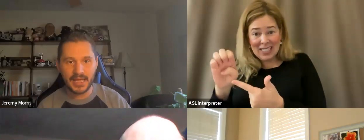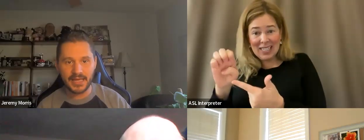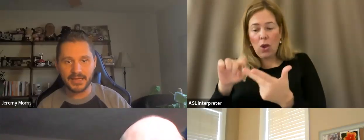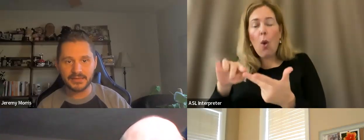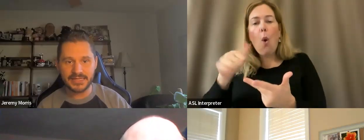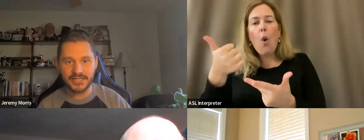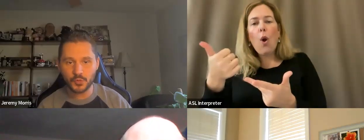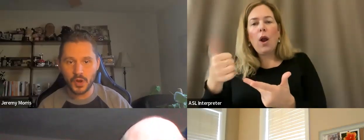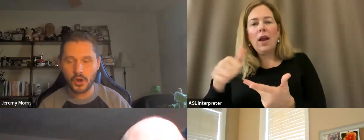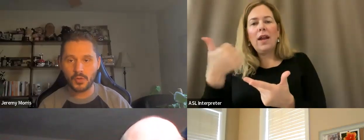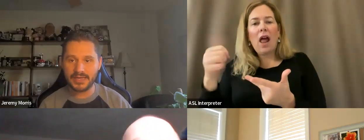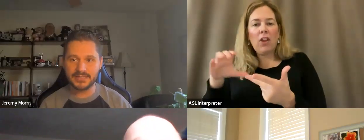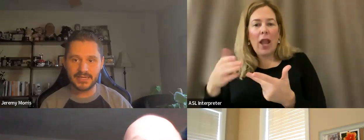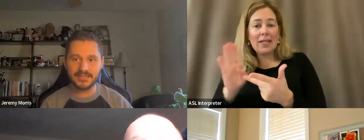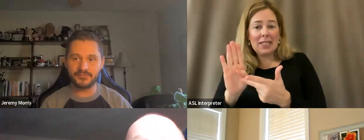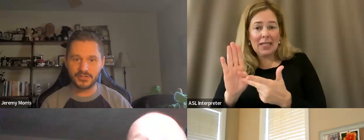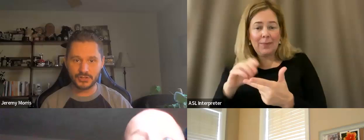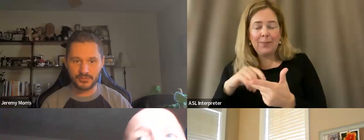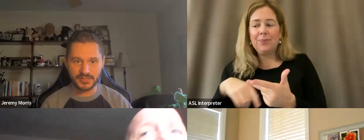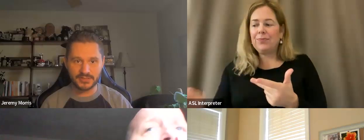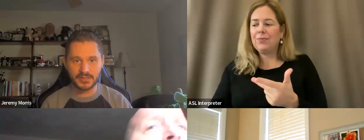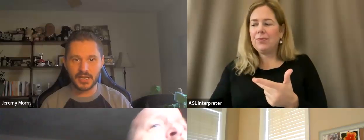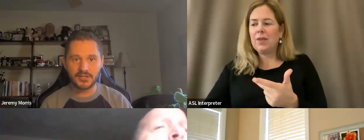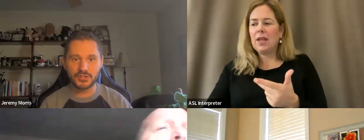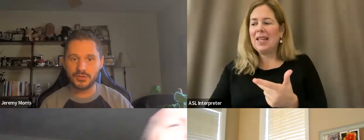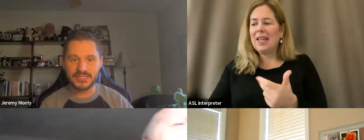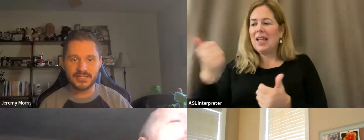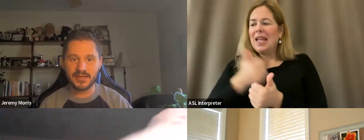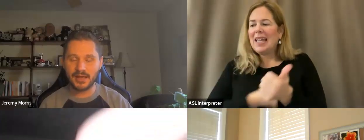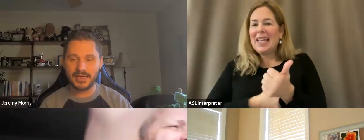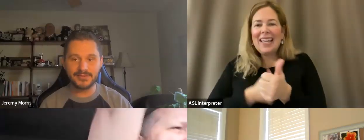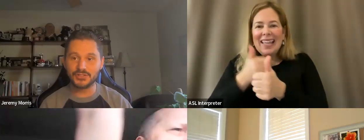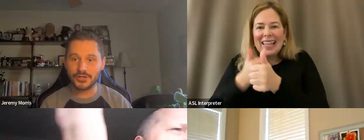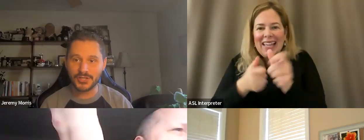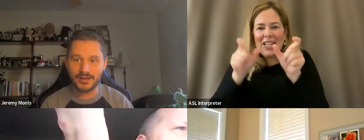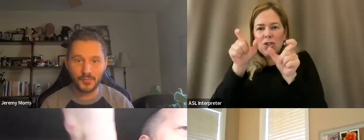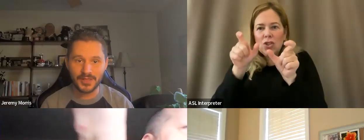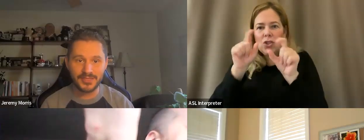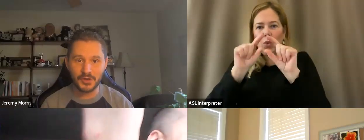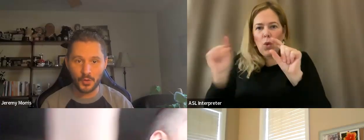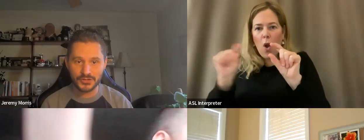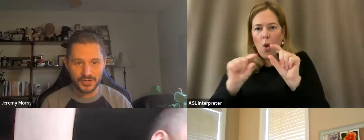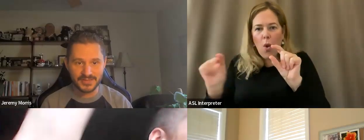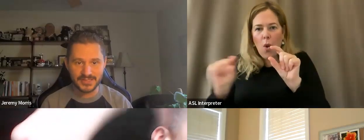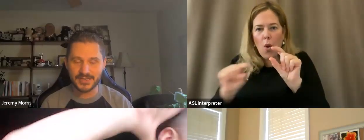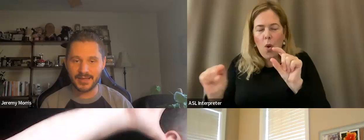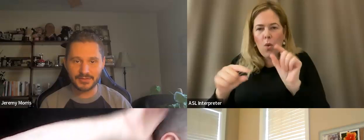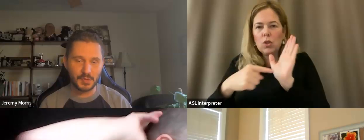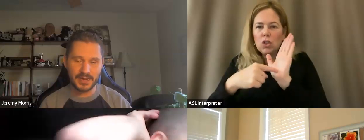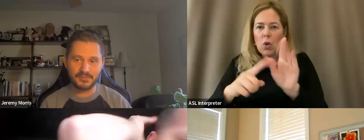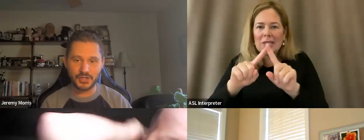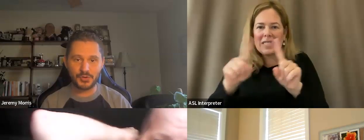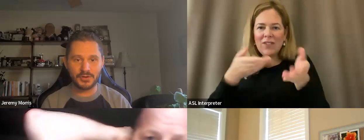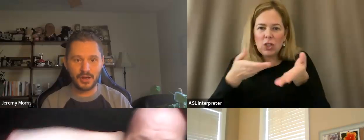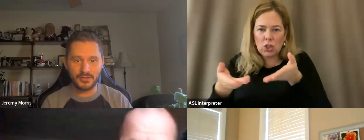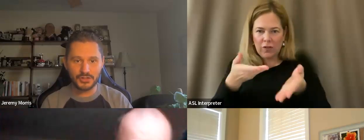And each row is a different service. So you see it starts off with the core services, and that's